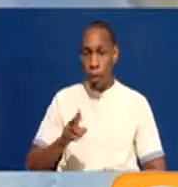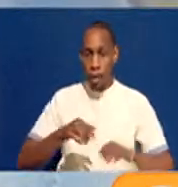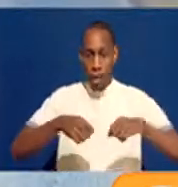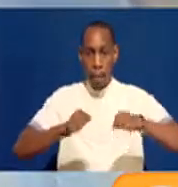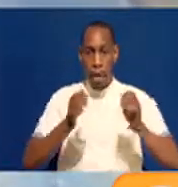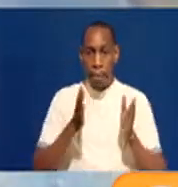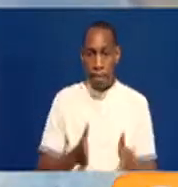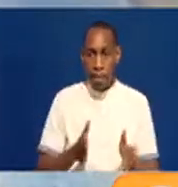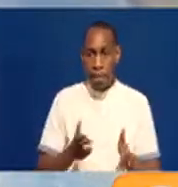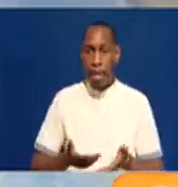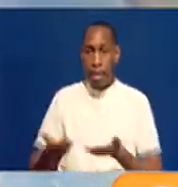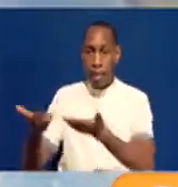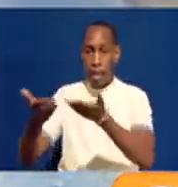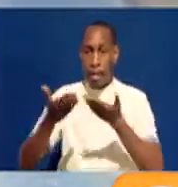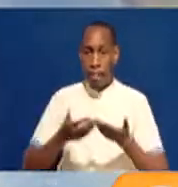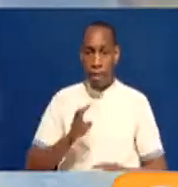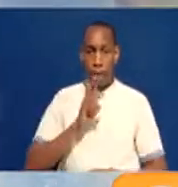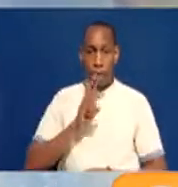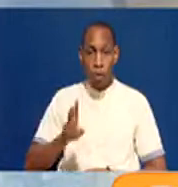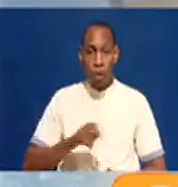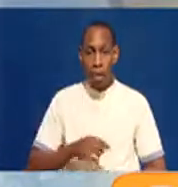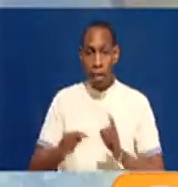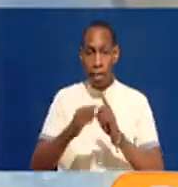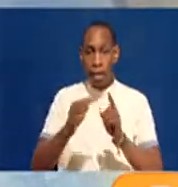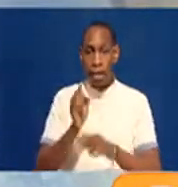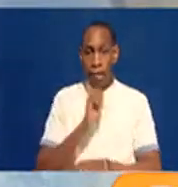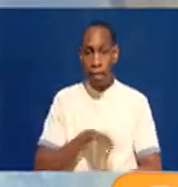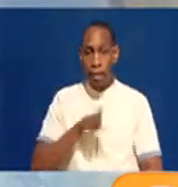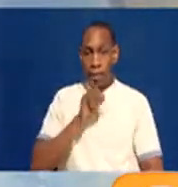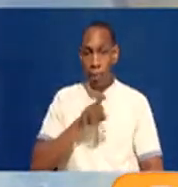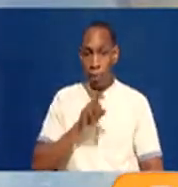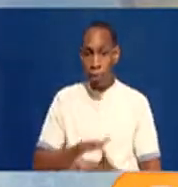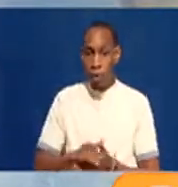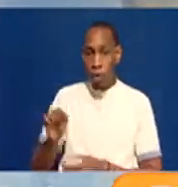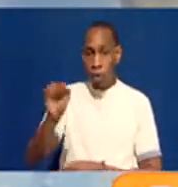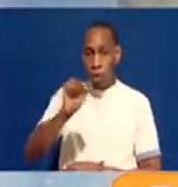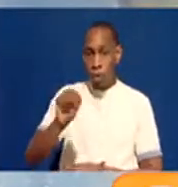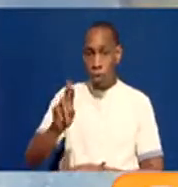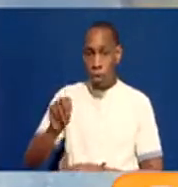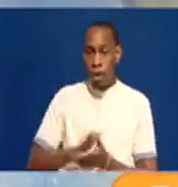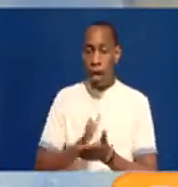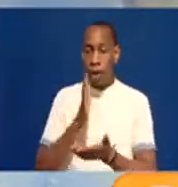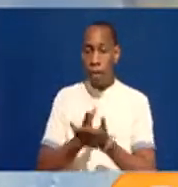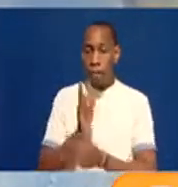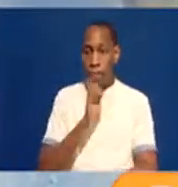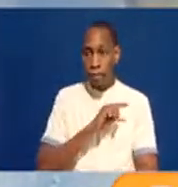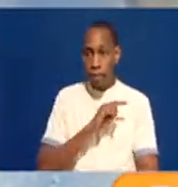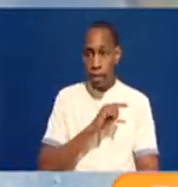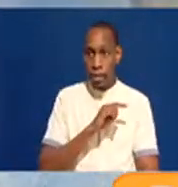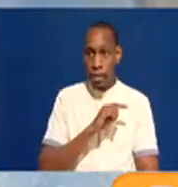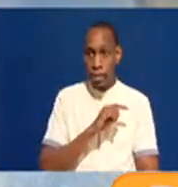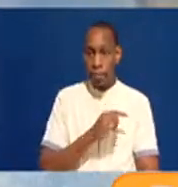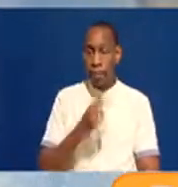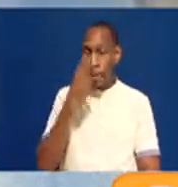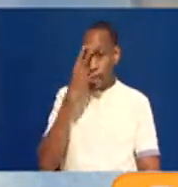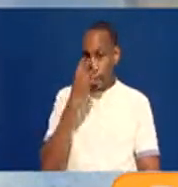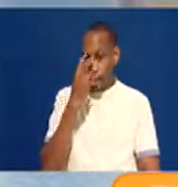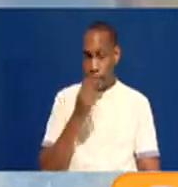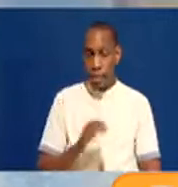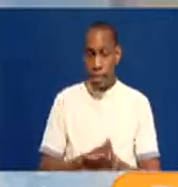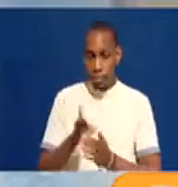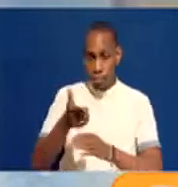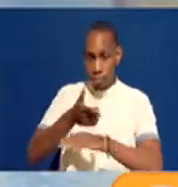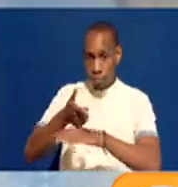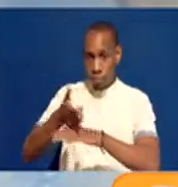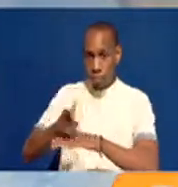boda-boda rider who delivered the 200 slaughtered chicken to Susan positively identified the runaway suspects